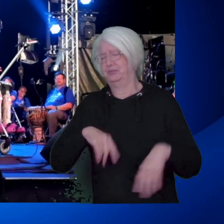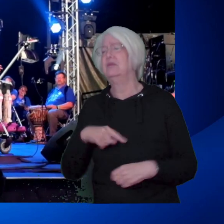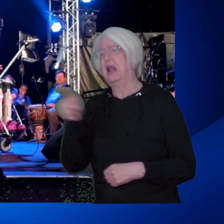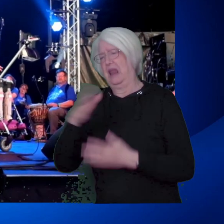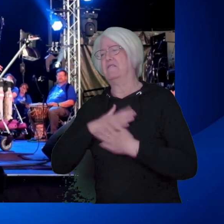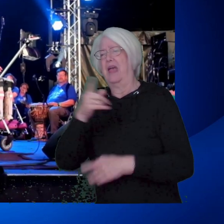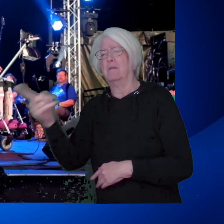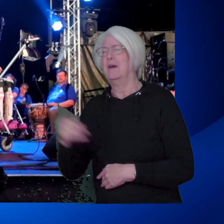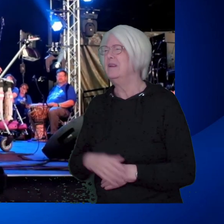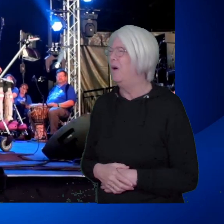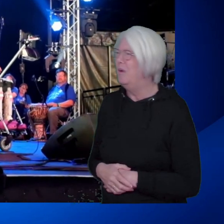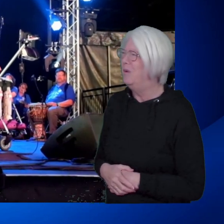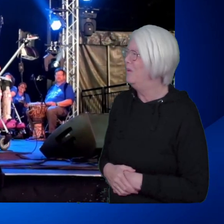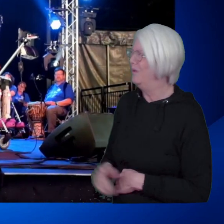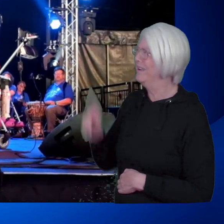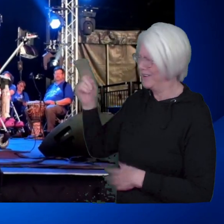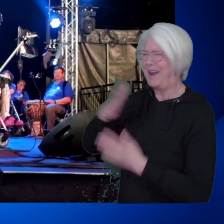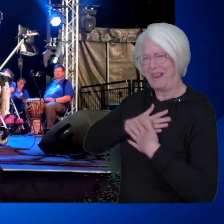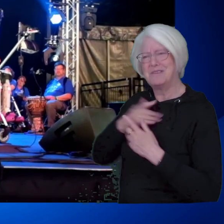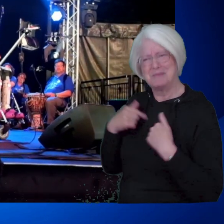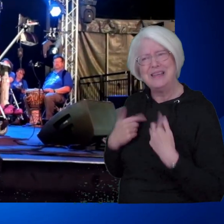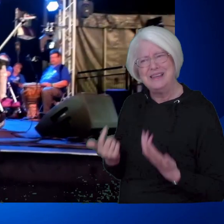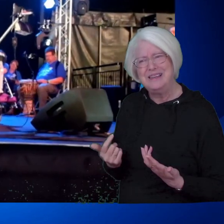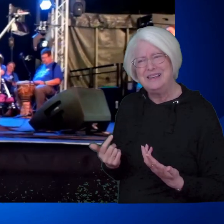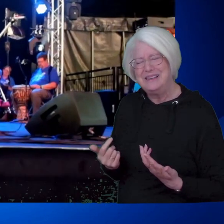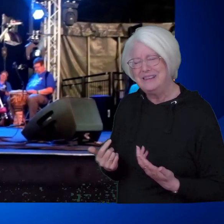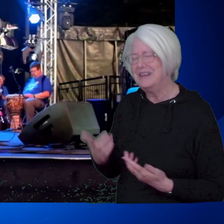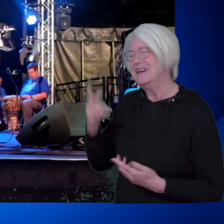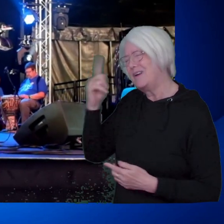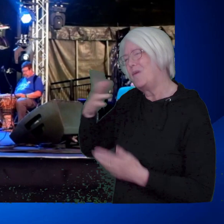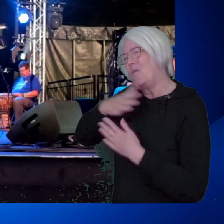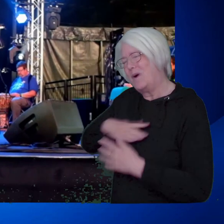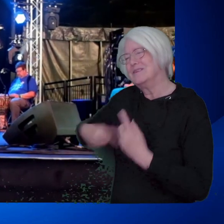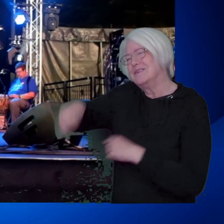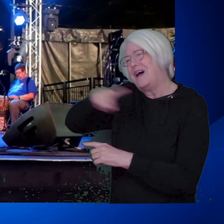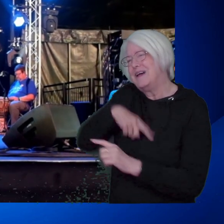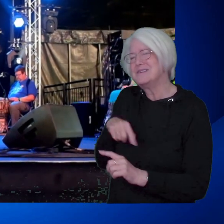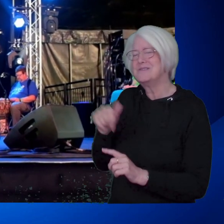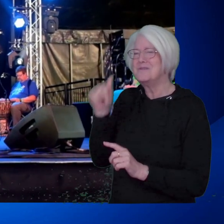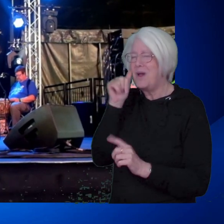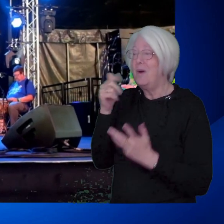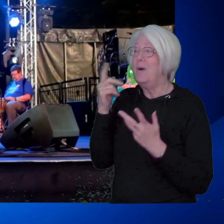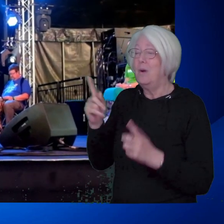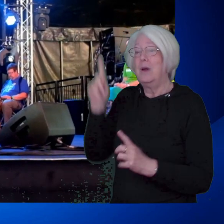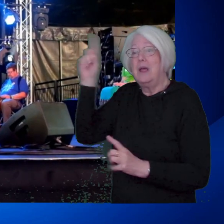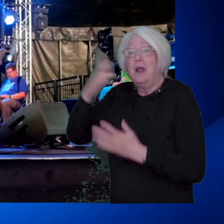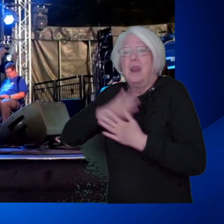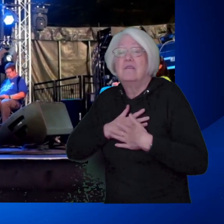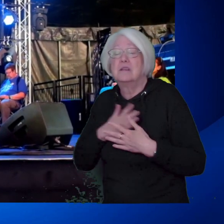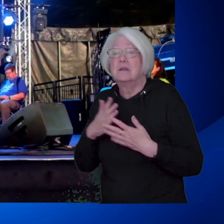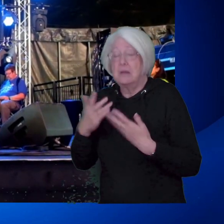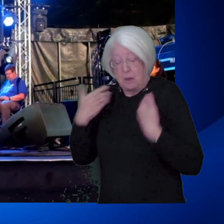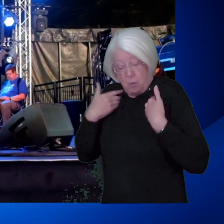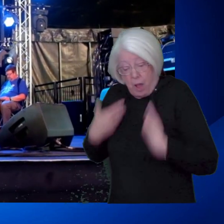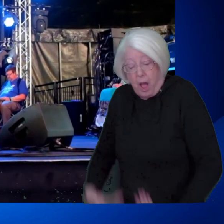everyone else. And God wants us all to know that He loves us just the way we are, and it does